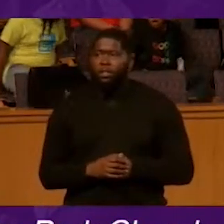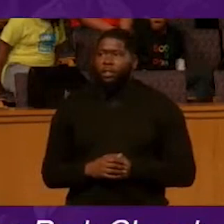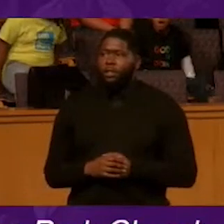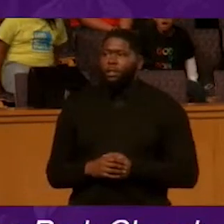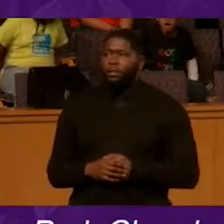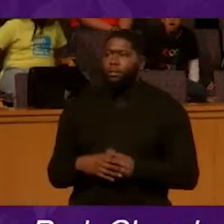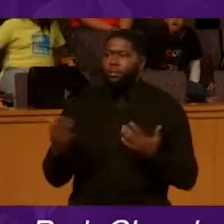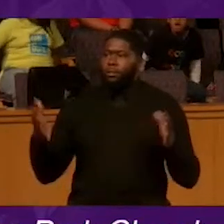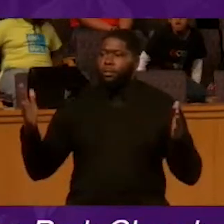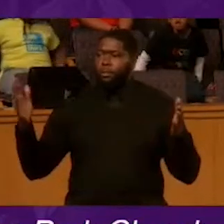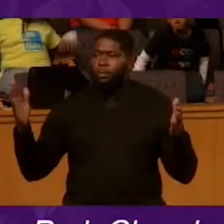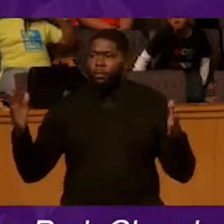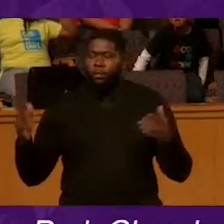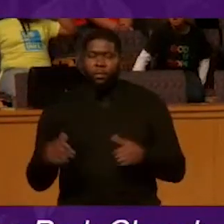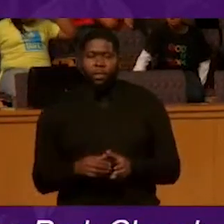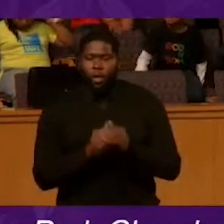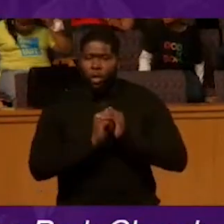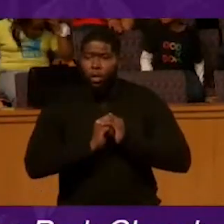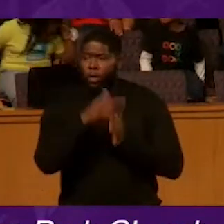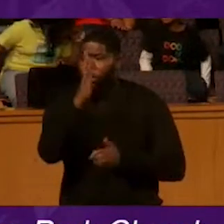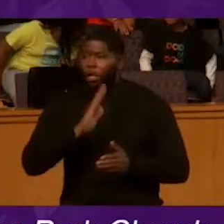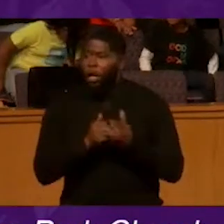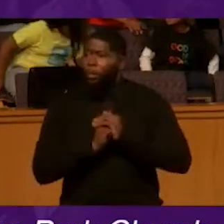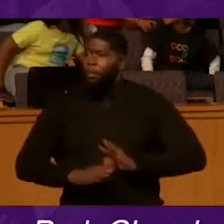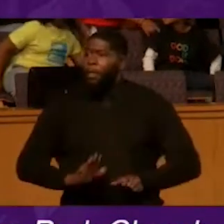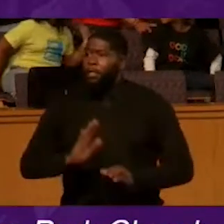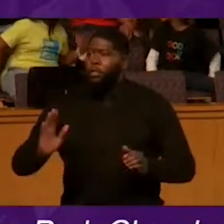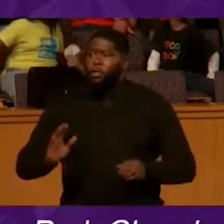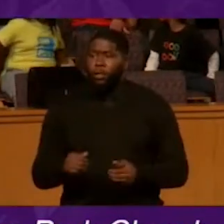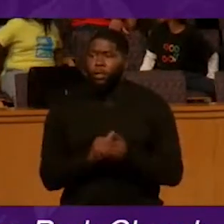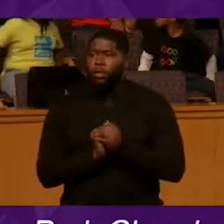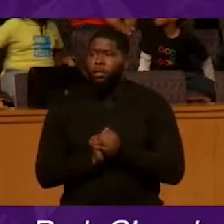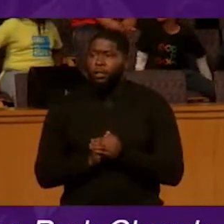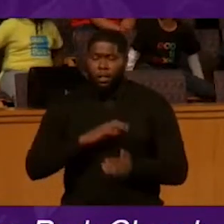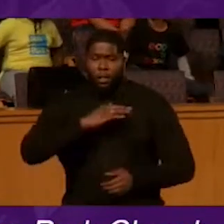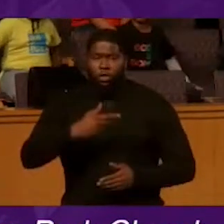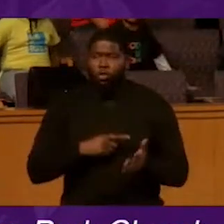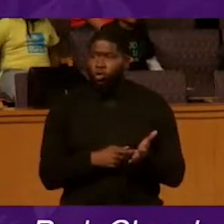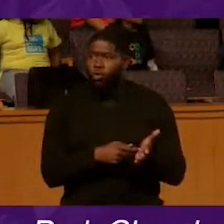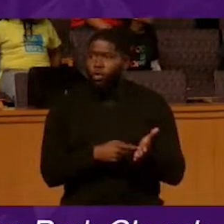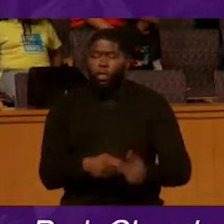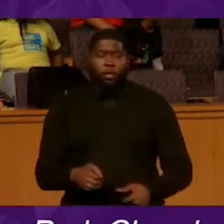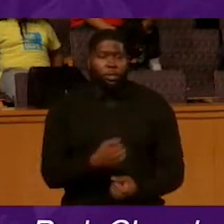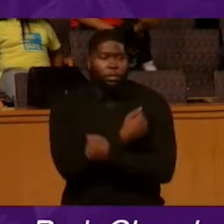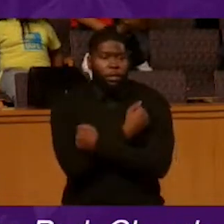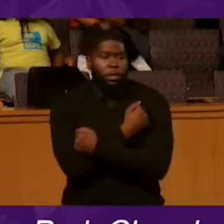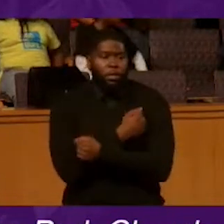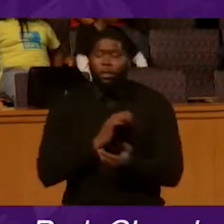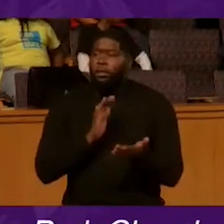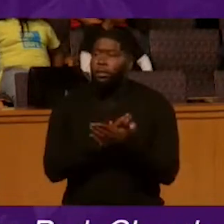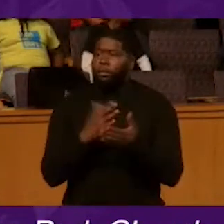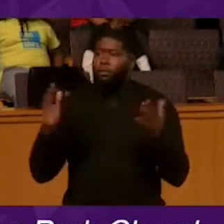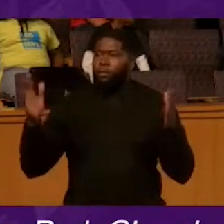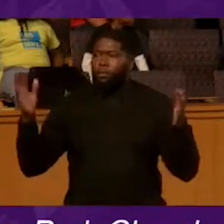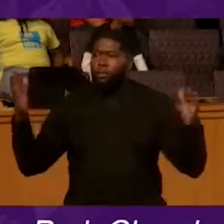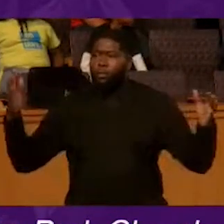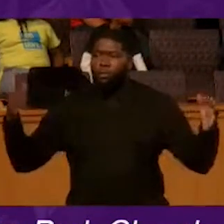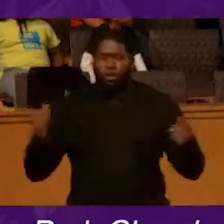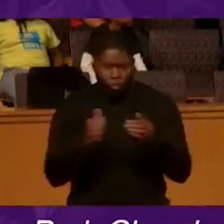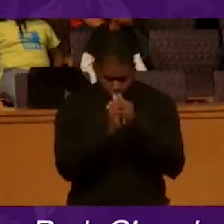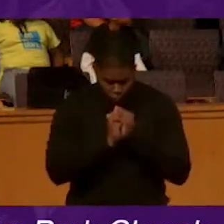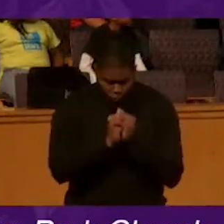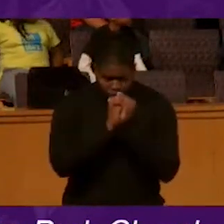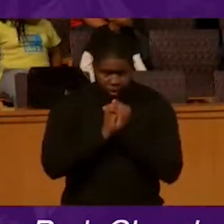first time. God bless you. God bless you. Can we show them some Park love? Thank you so much for worshiping with